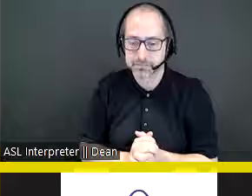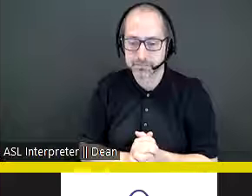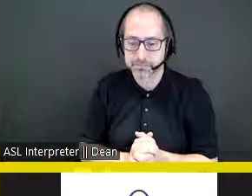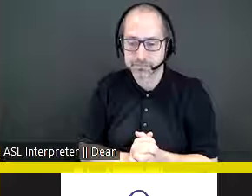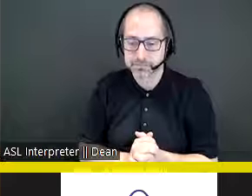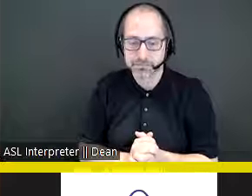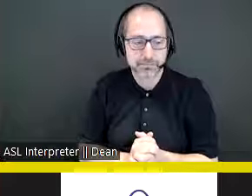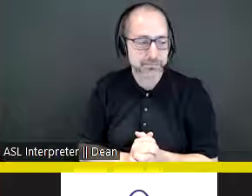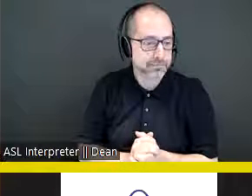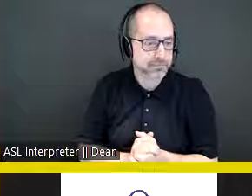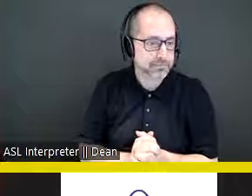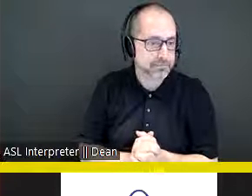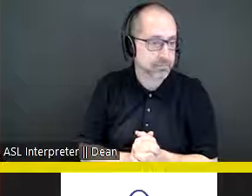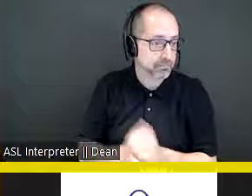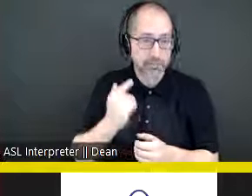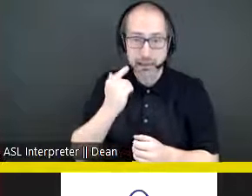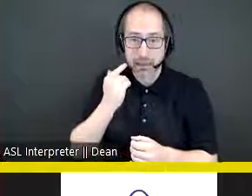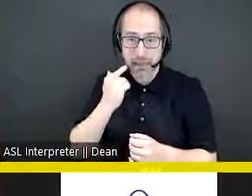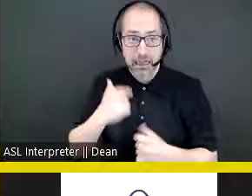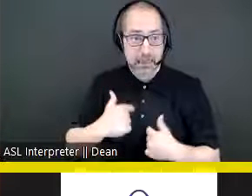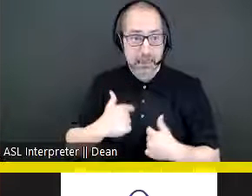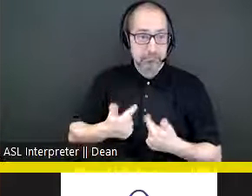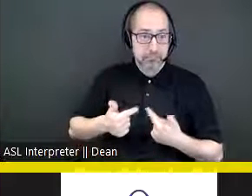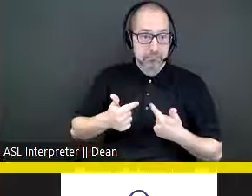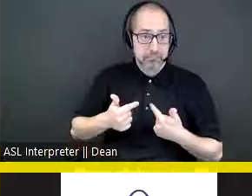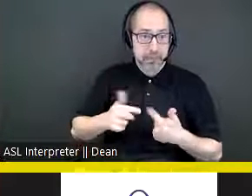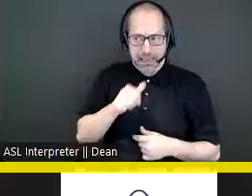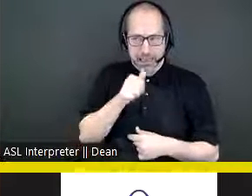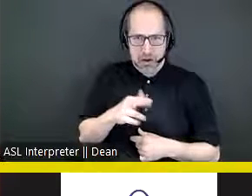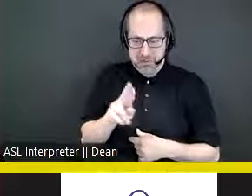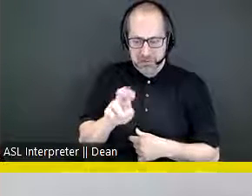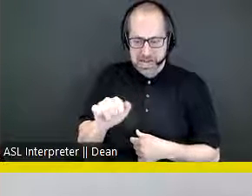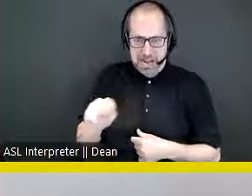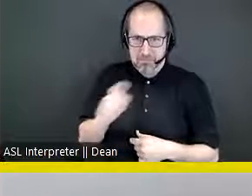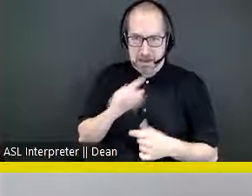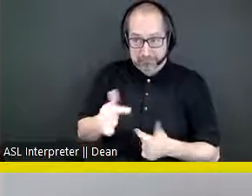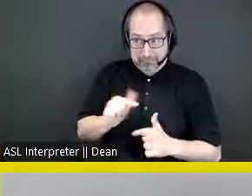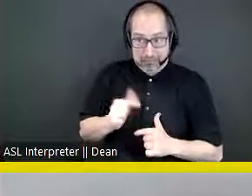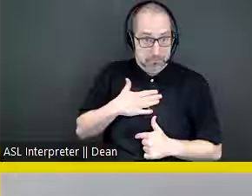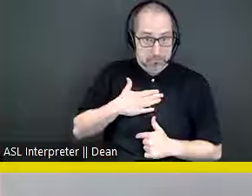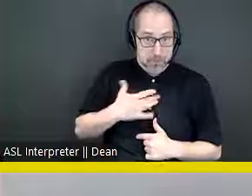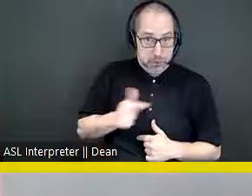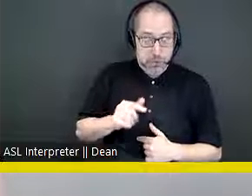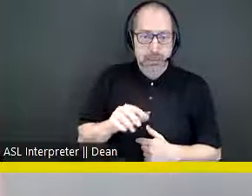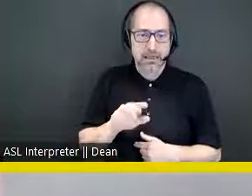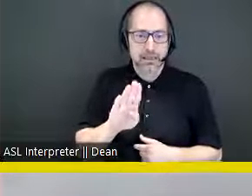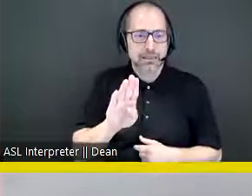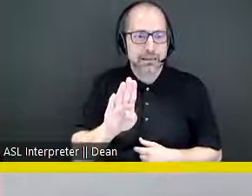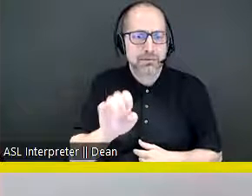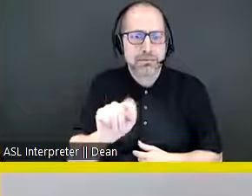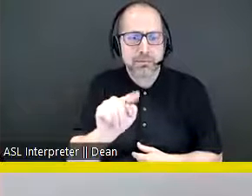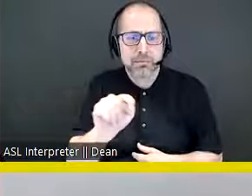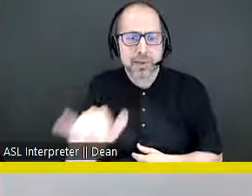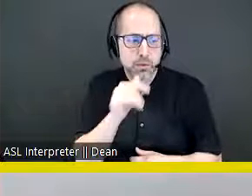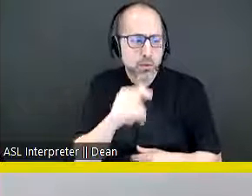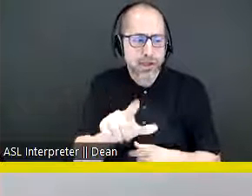I think this is my cue. I'm not Rianne, I'm Betty. I'm from Calgary, Alberta. I'm with Linkages Society of Alberta.